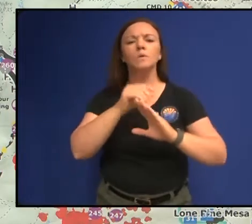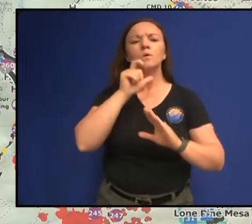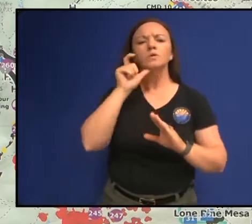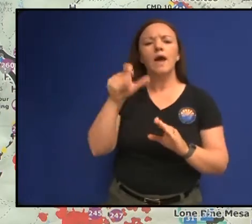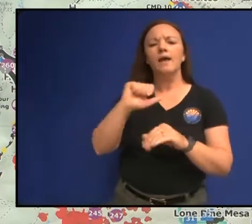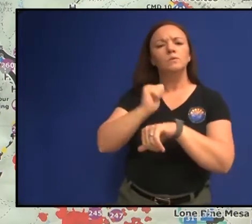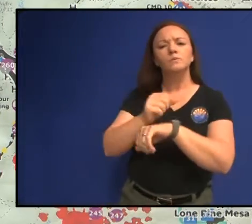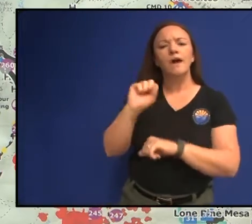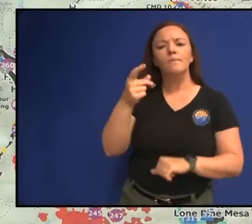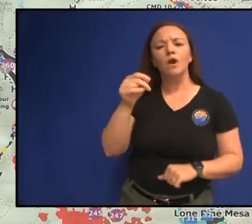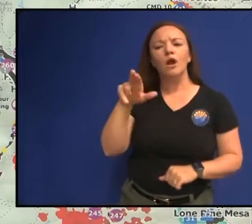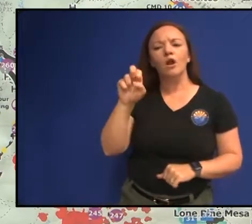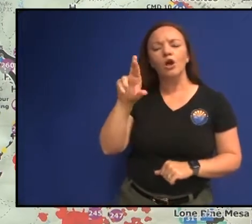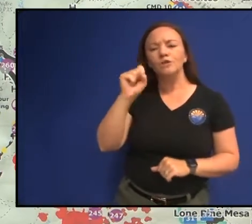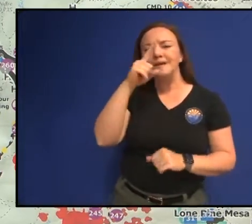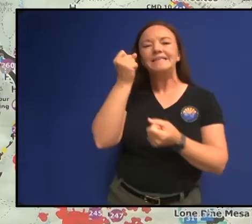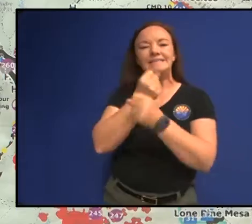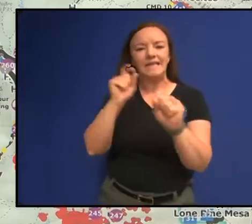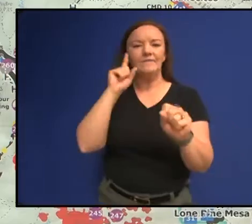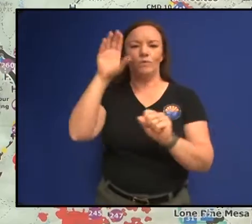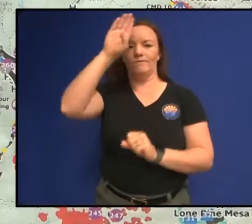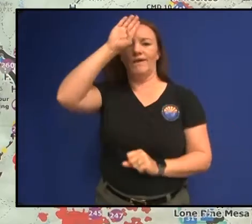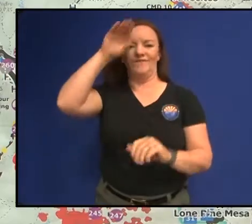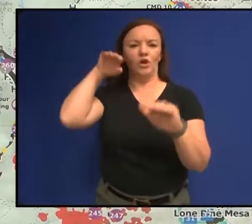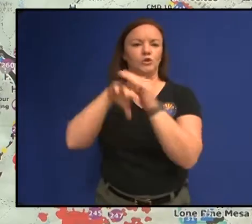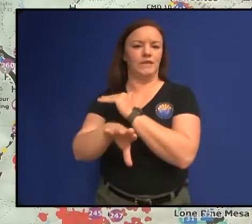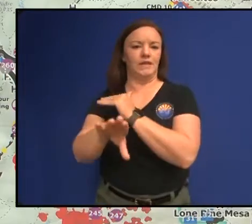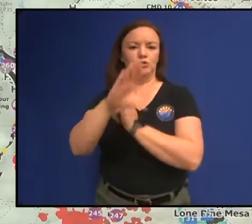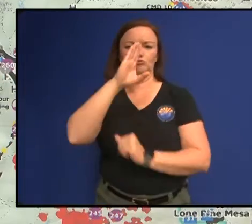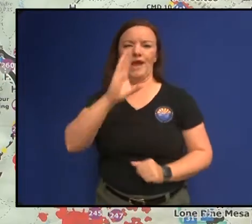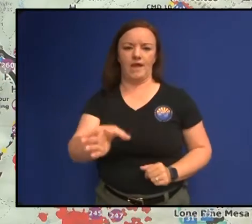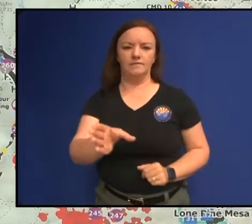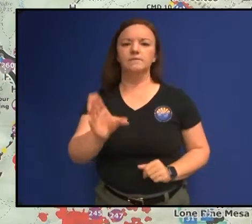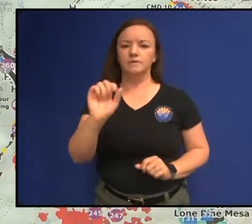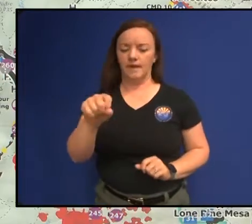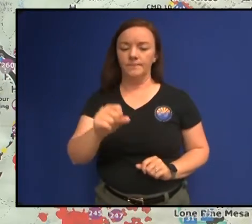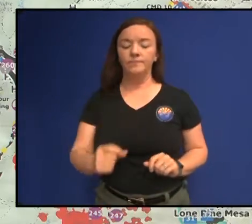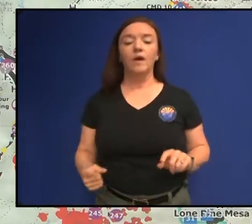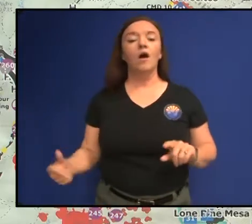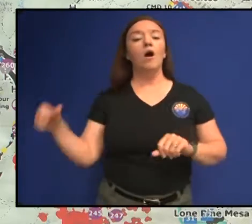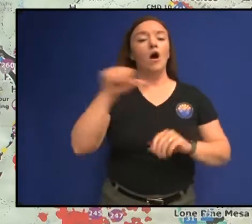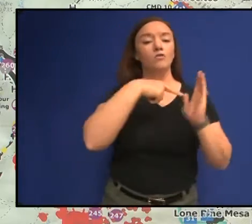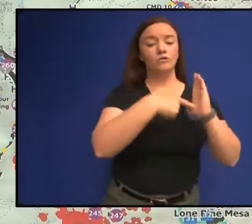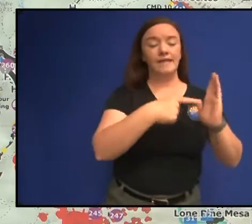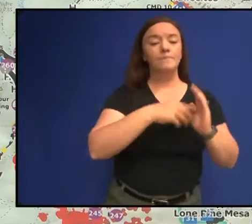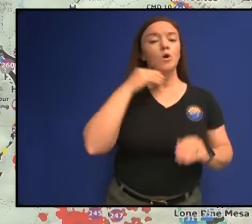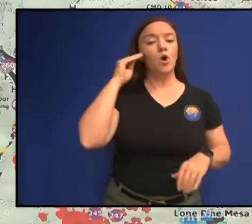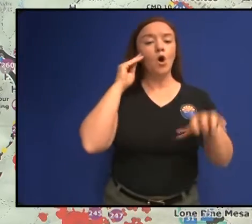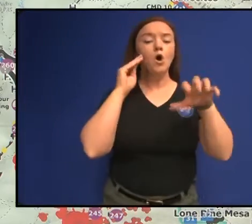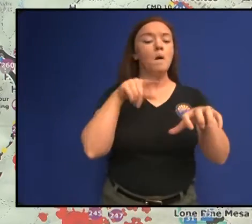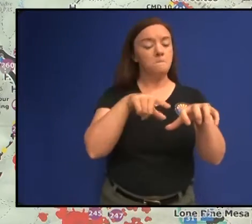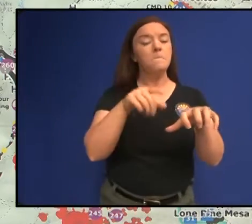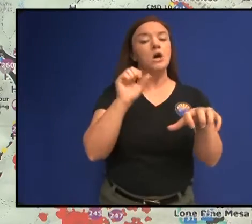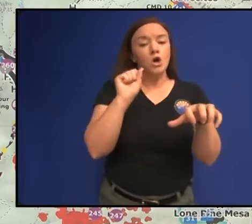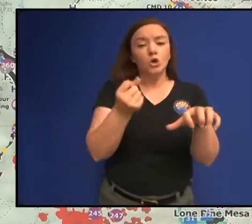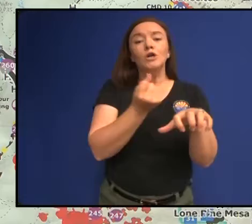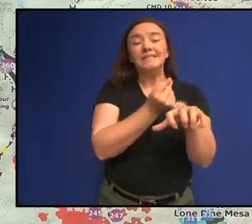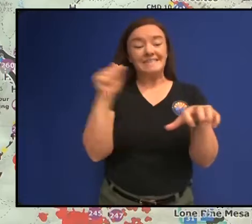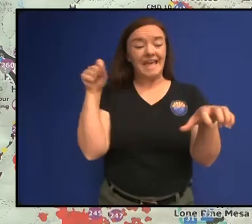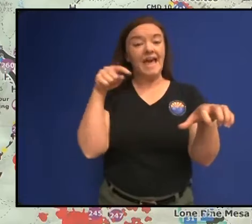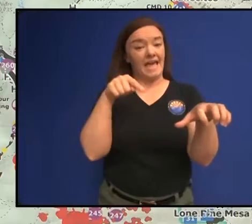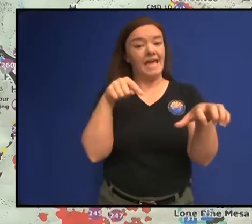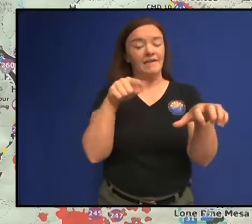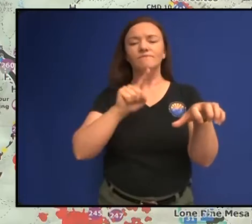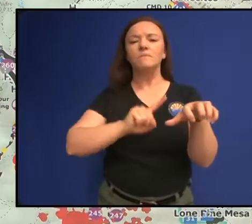it. You may have a home that's, we think it's probably savable, but it's not going to be a really good place for our firefighters to